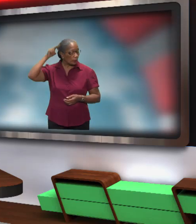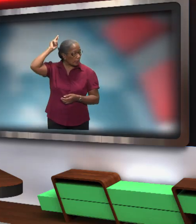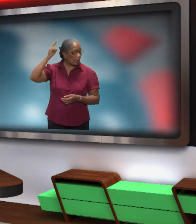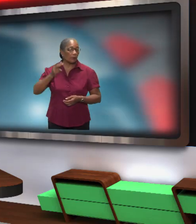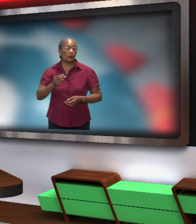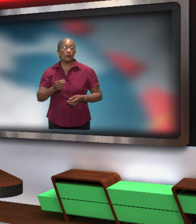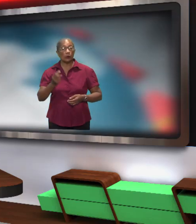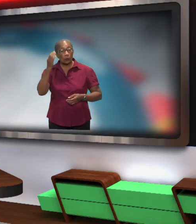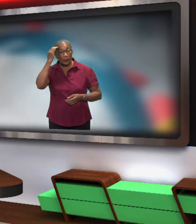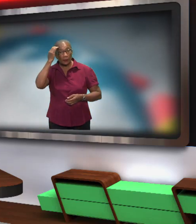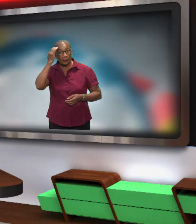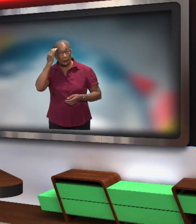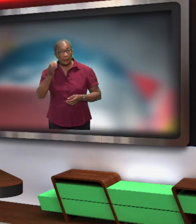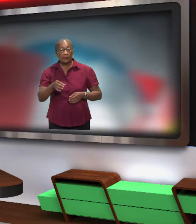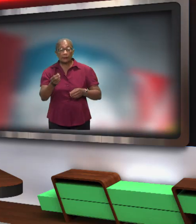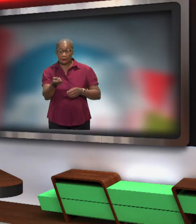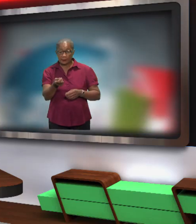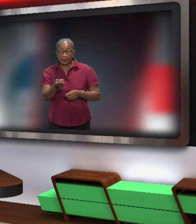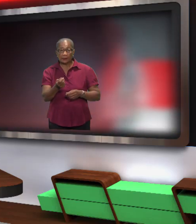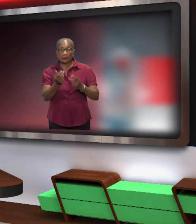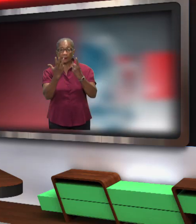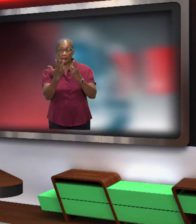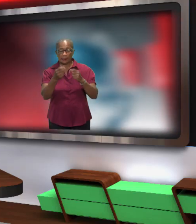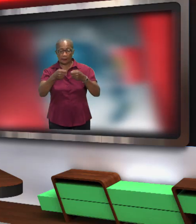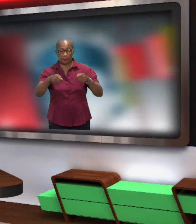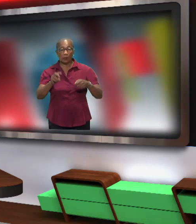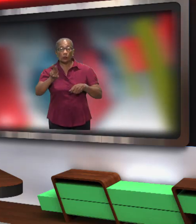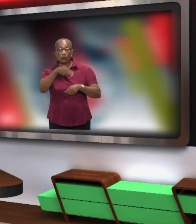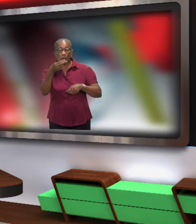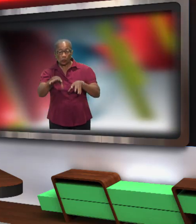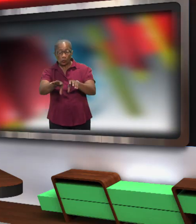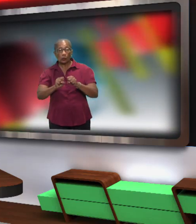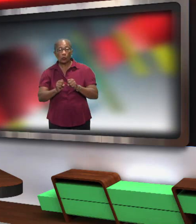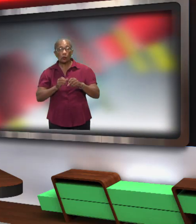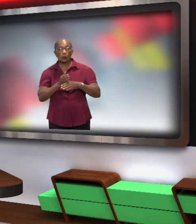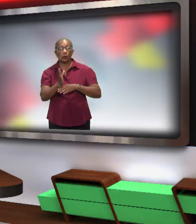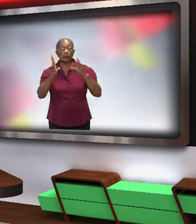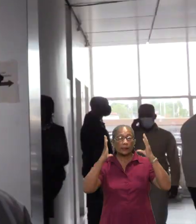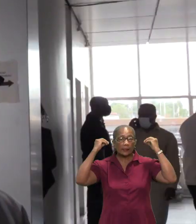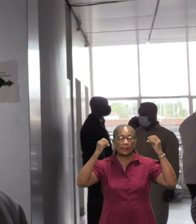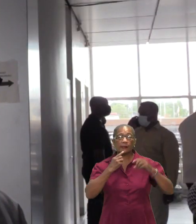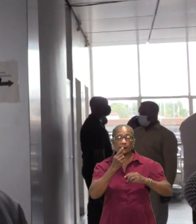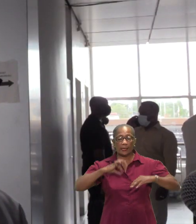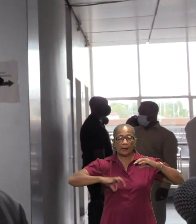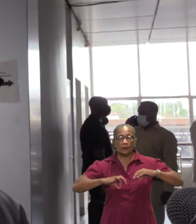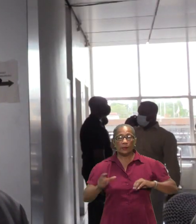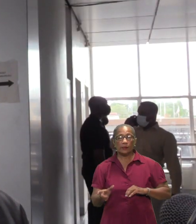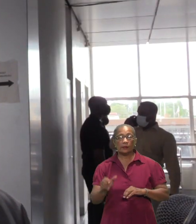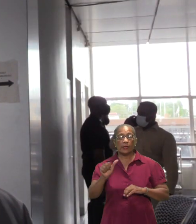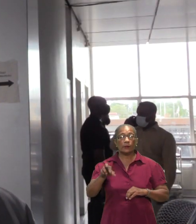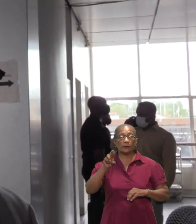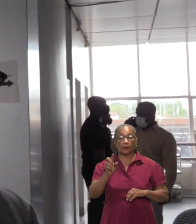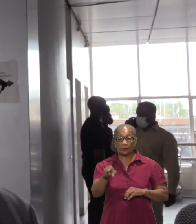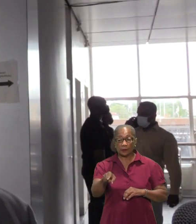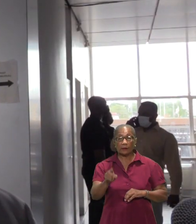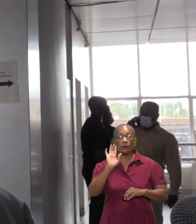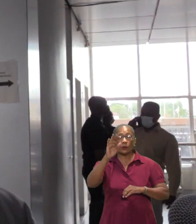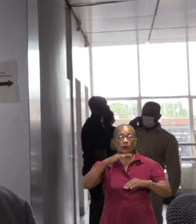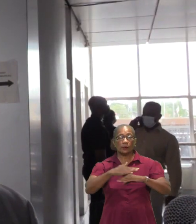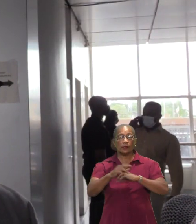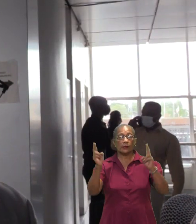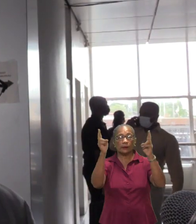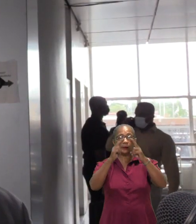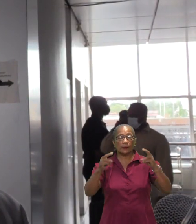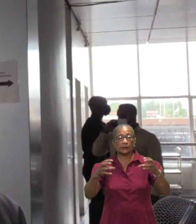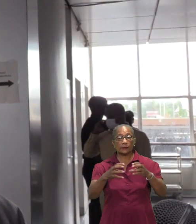Suriname wants to know the status of the 19 million euros seized by the Netherlands. So says Minister Albert Ramdeen of Foreign